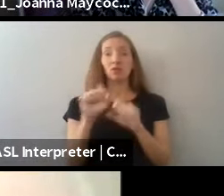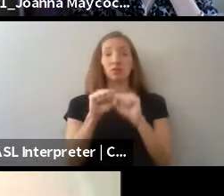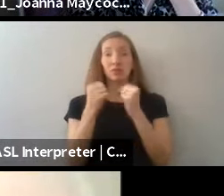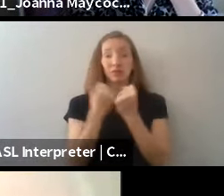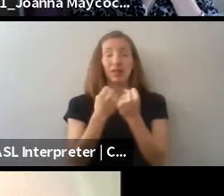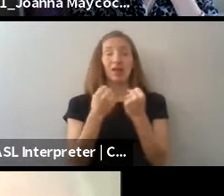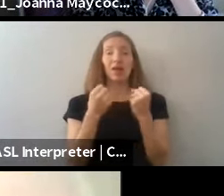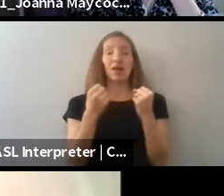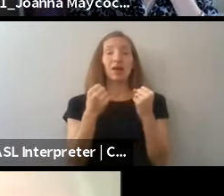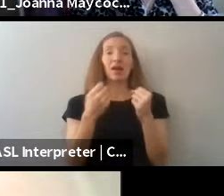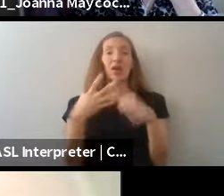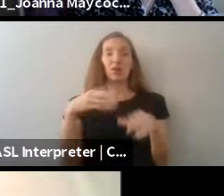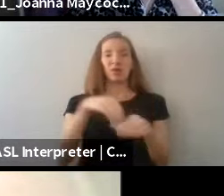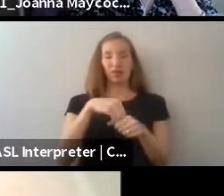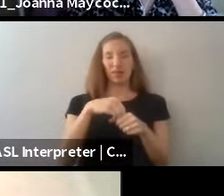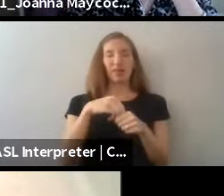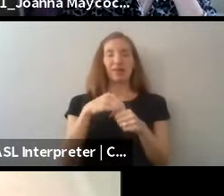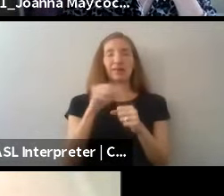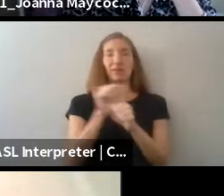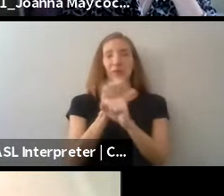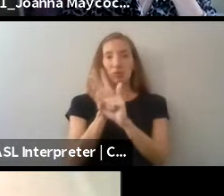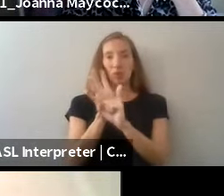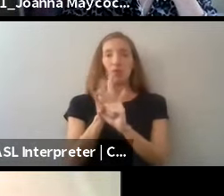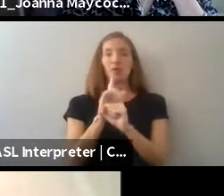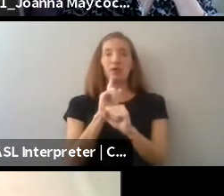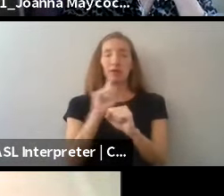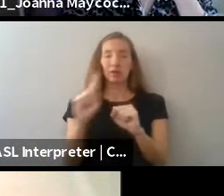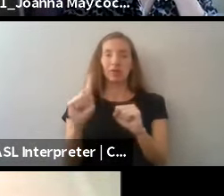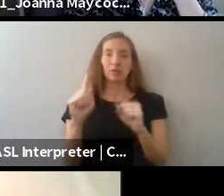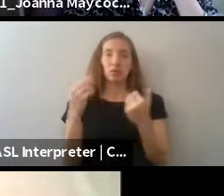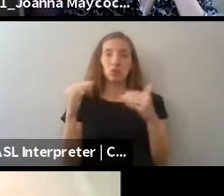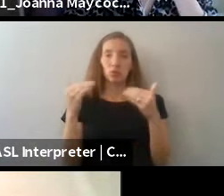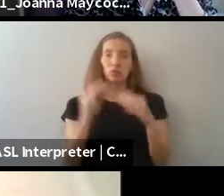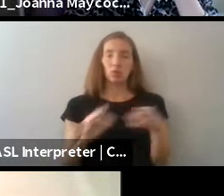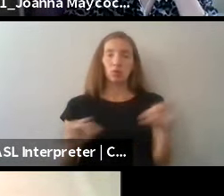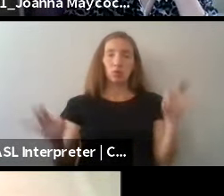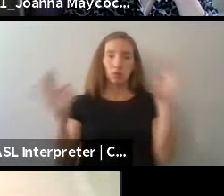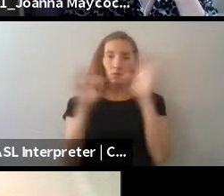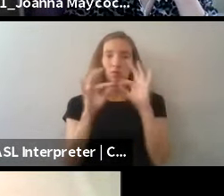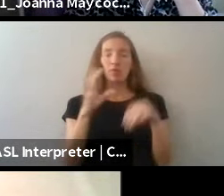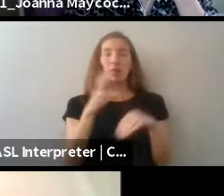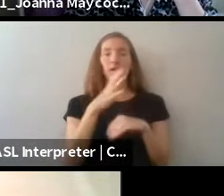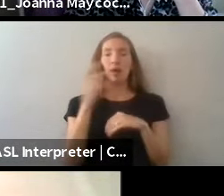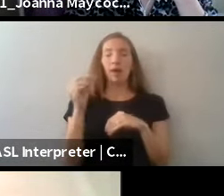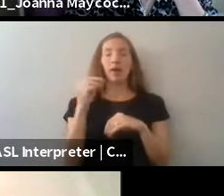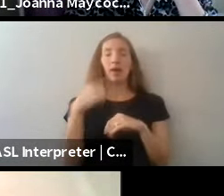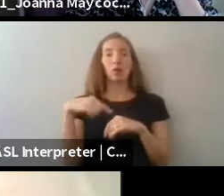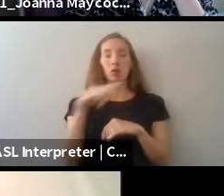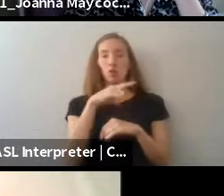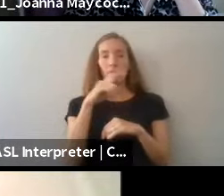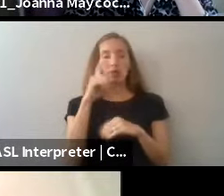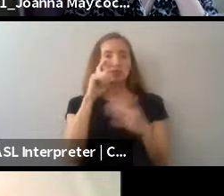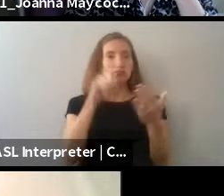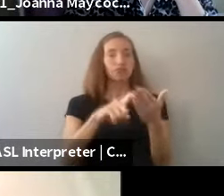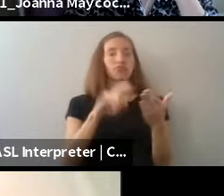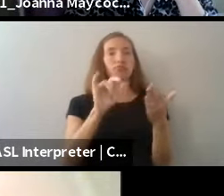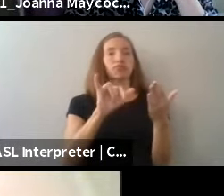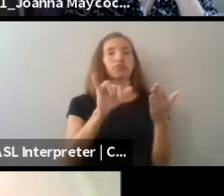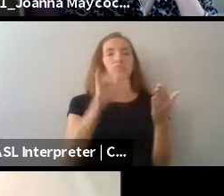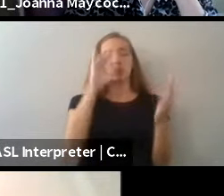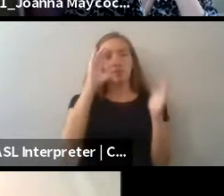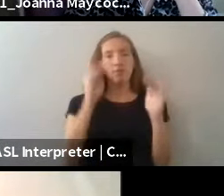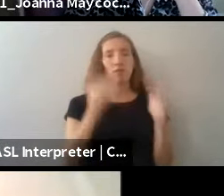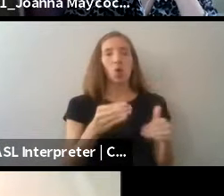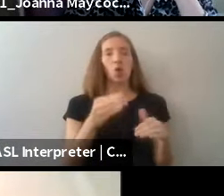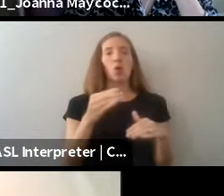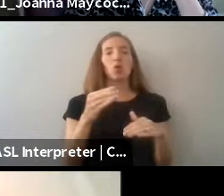specific context of COVID-19 is indeed catalytic, and for drawing our attention to really focusing on